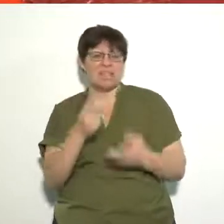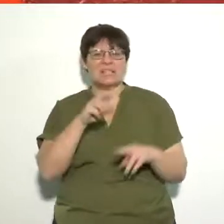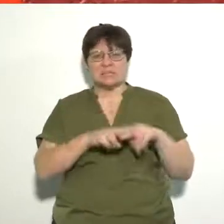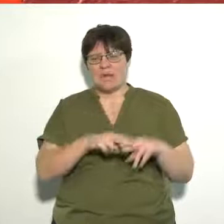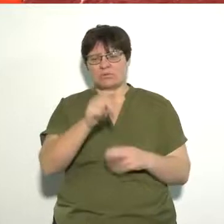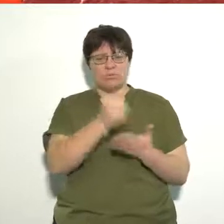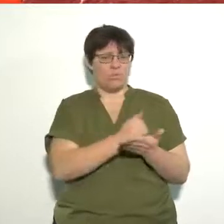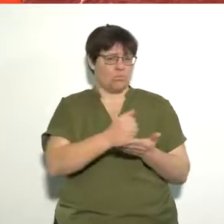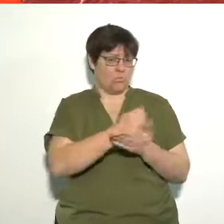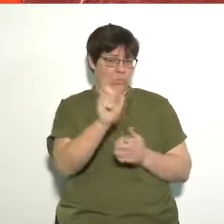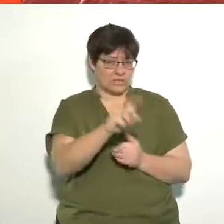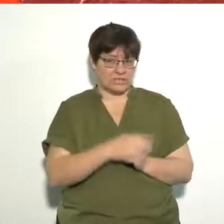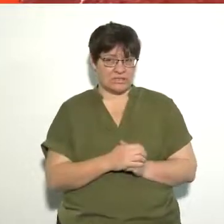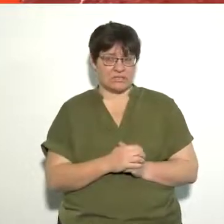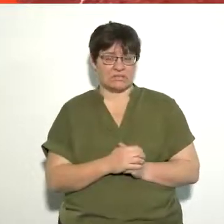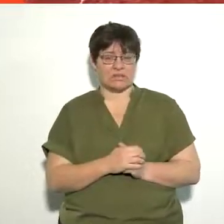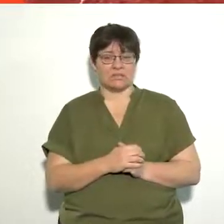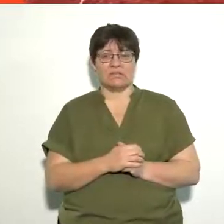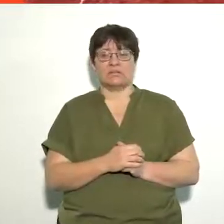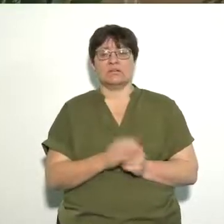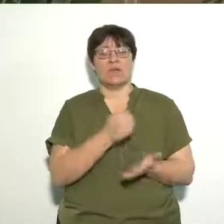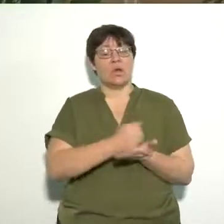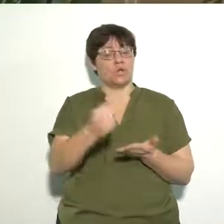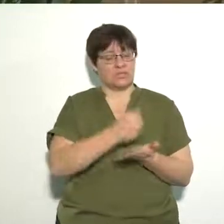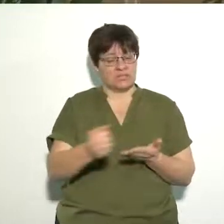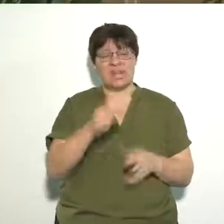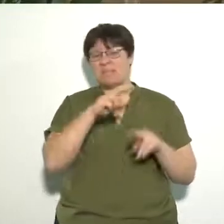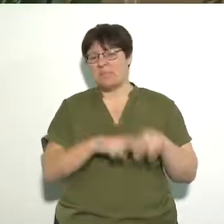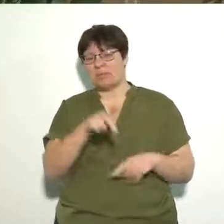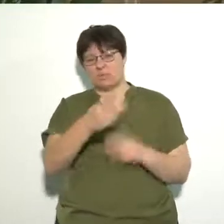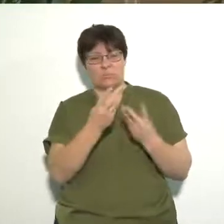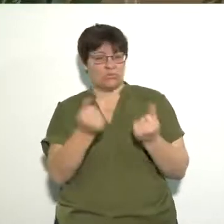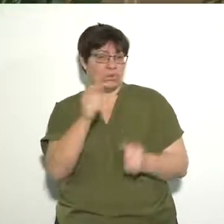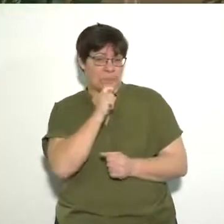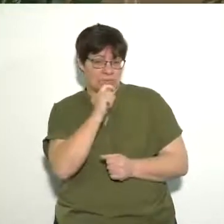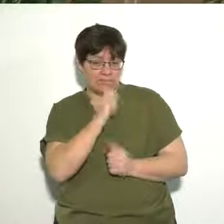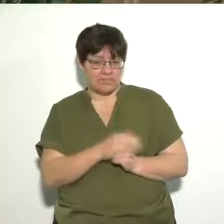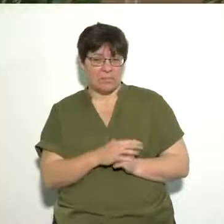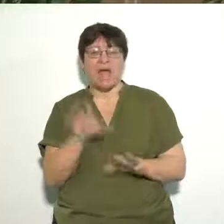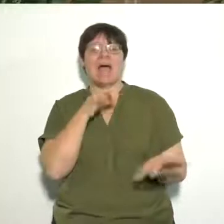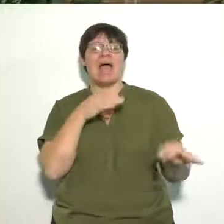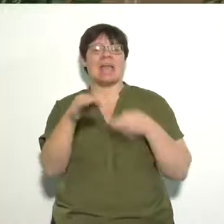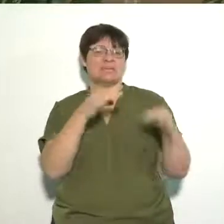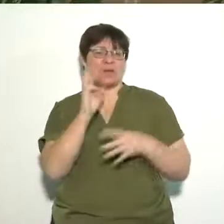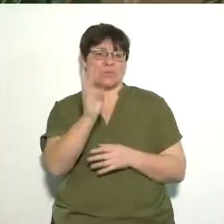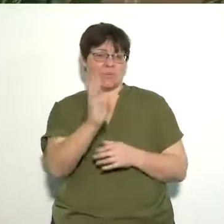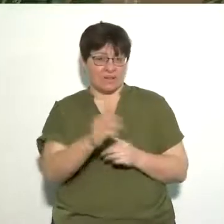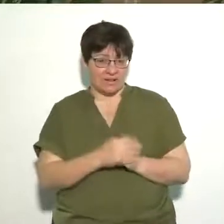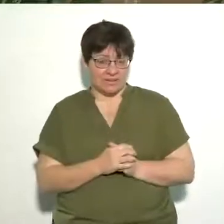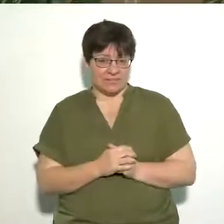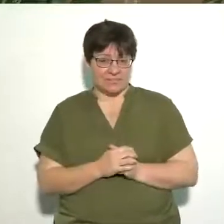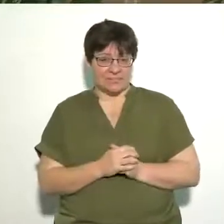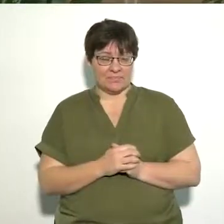be sticking. You need a glue stick, again, depending on what material you'll be using, but I'll explain that as we go